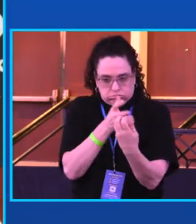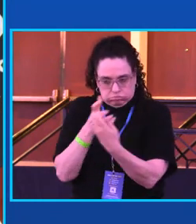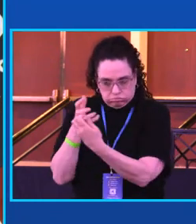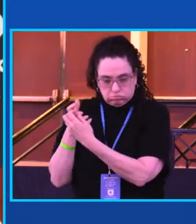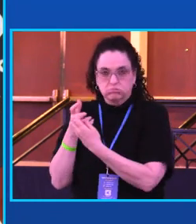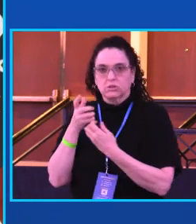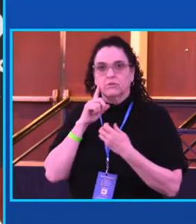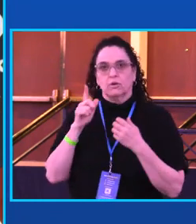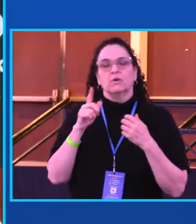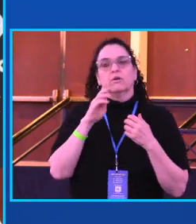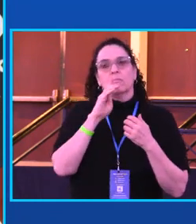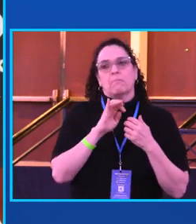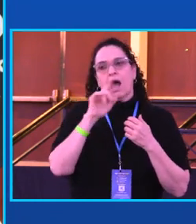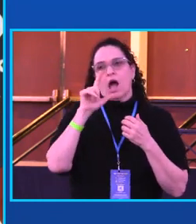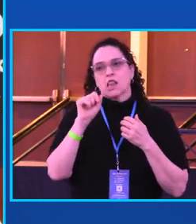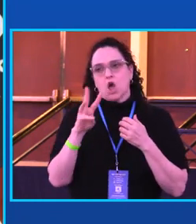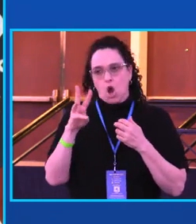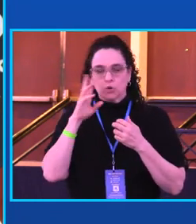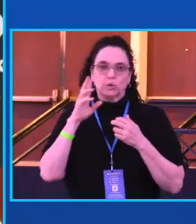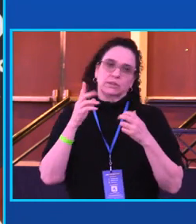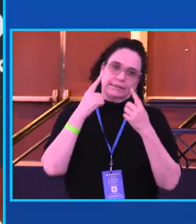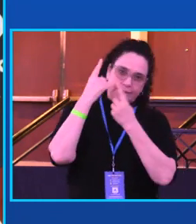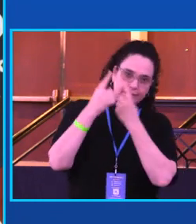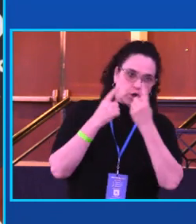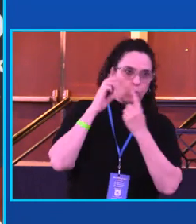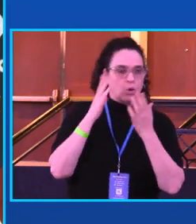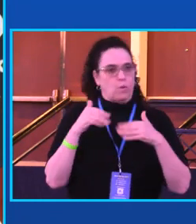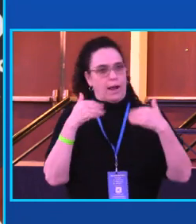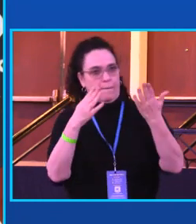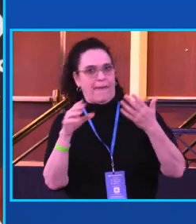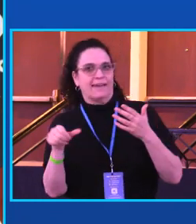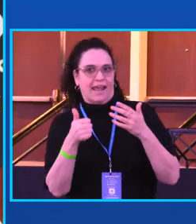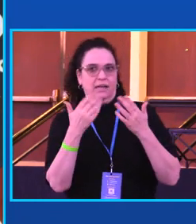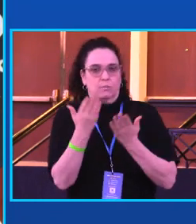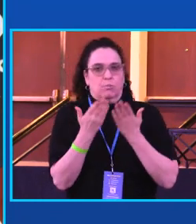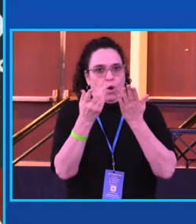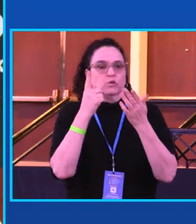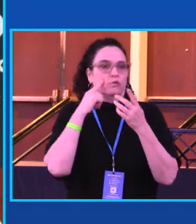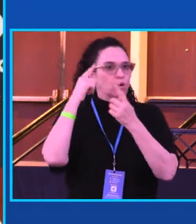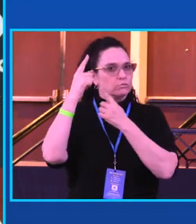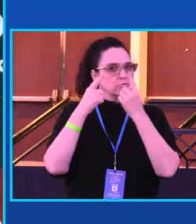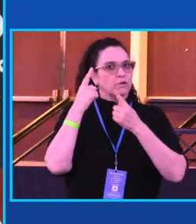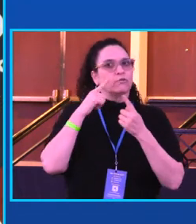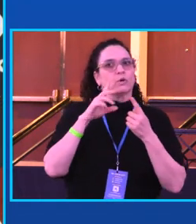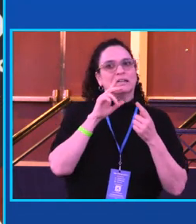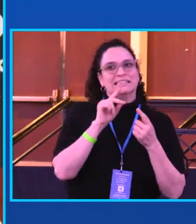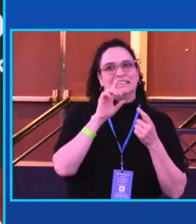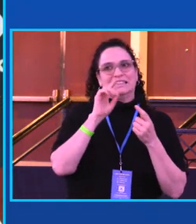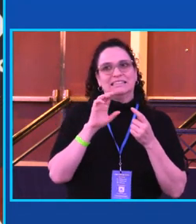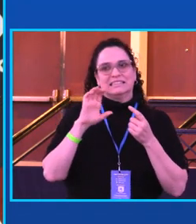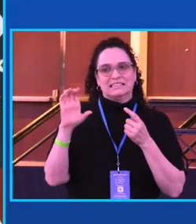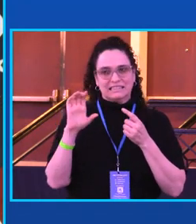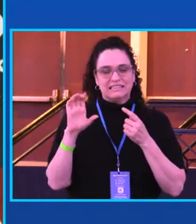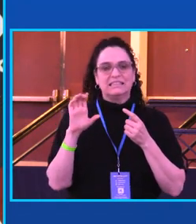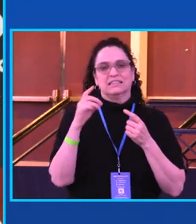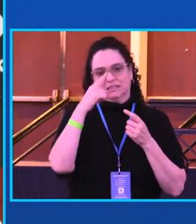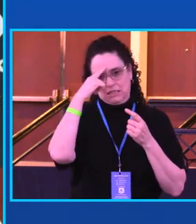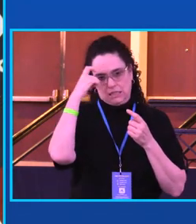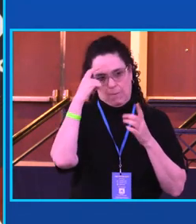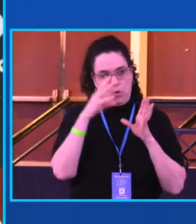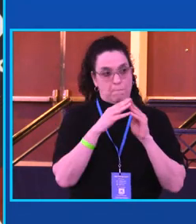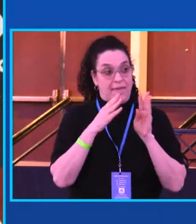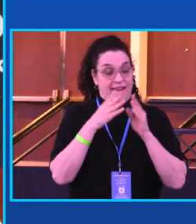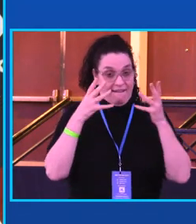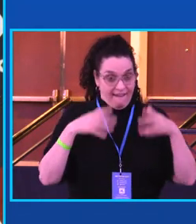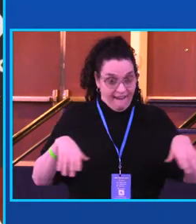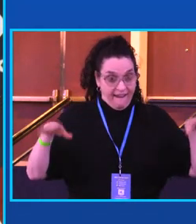the RBC to consider and recommend any proposals for consideration at the DNC's summer meeting. After it completes